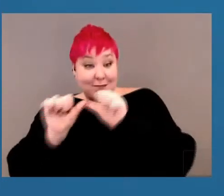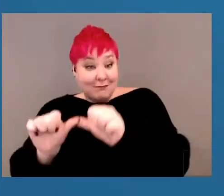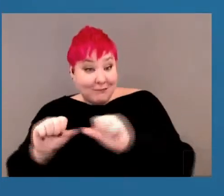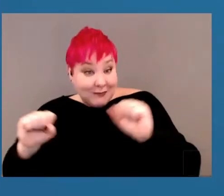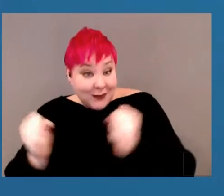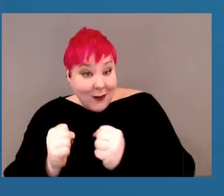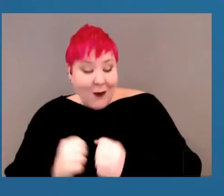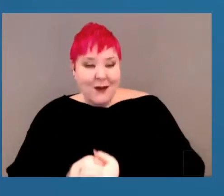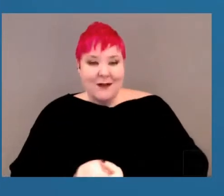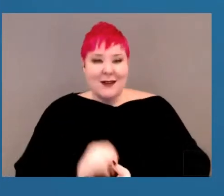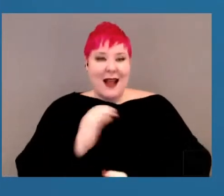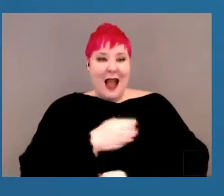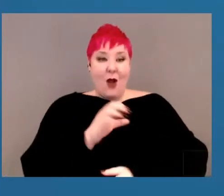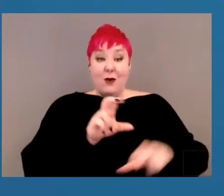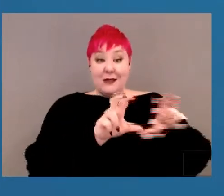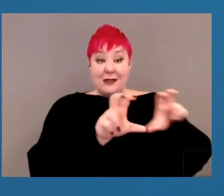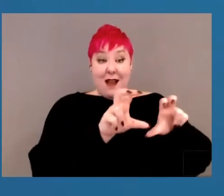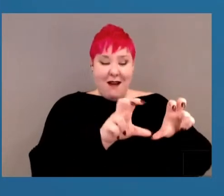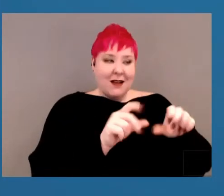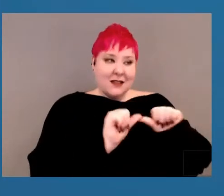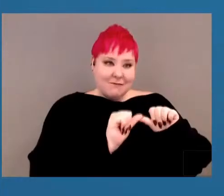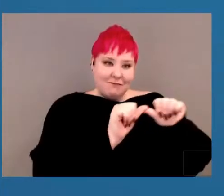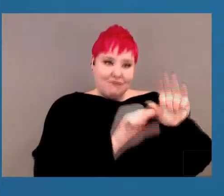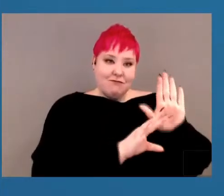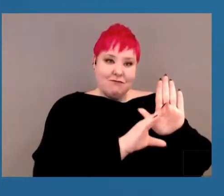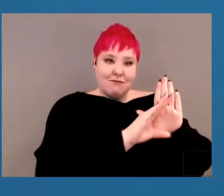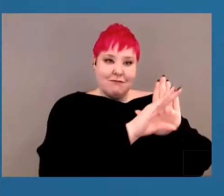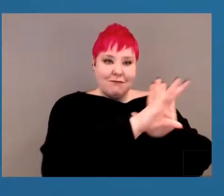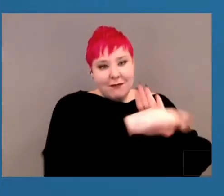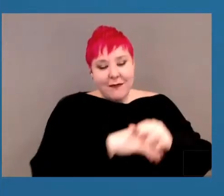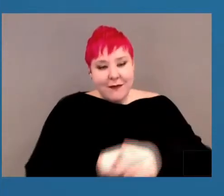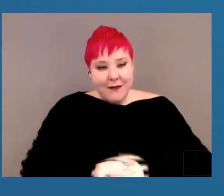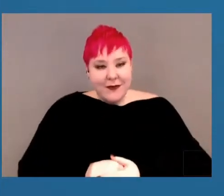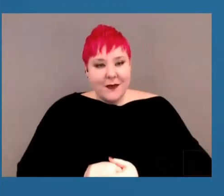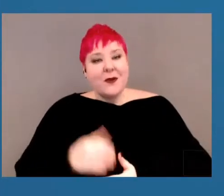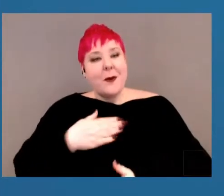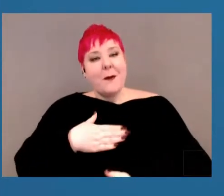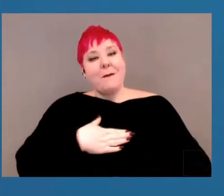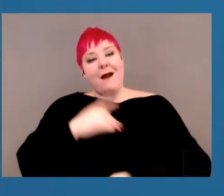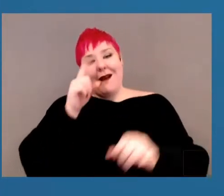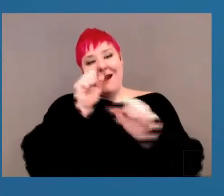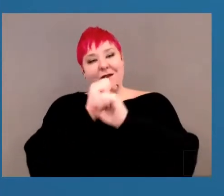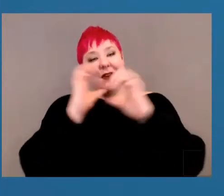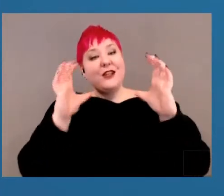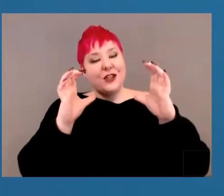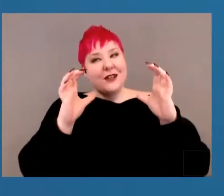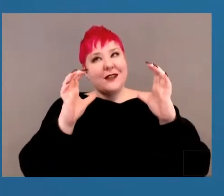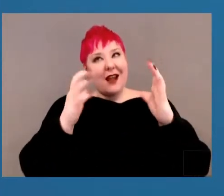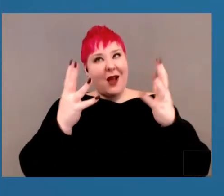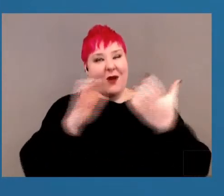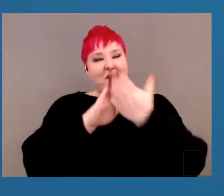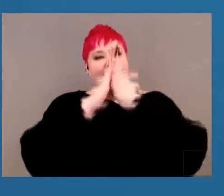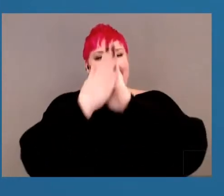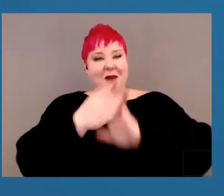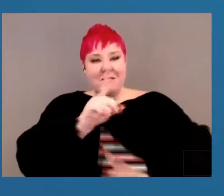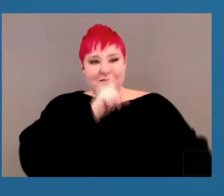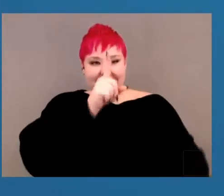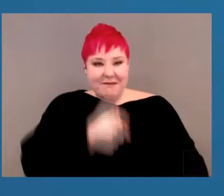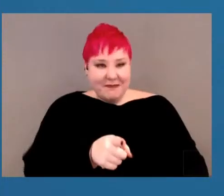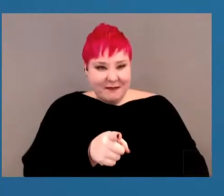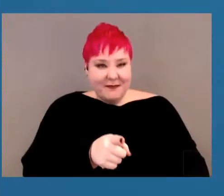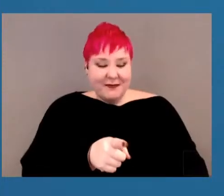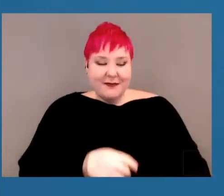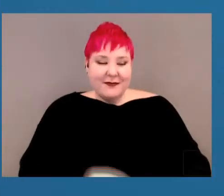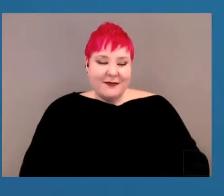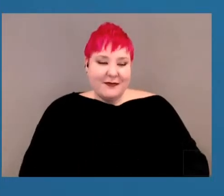stock markets humming. So my vision is coming to realization that the same